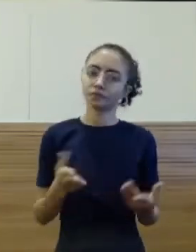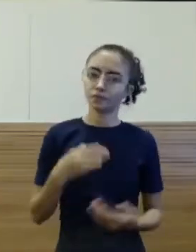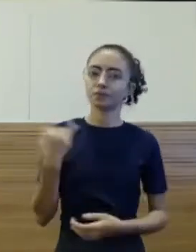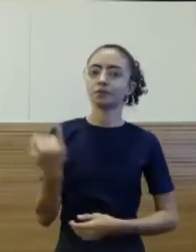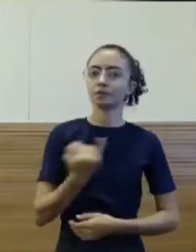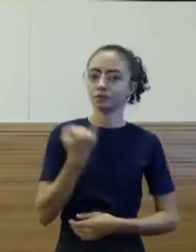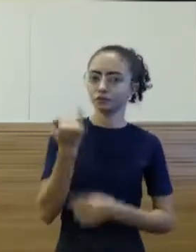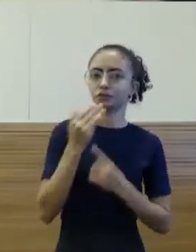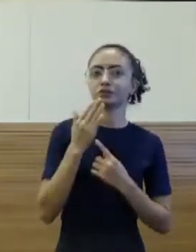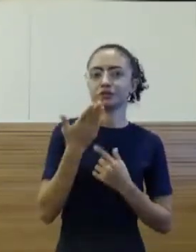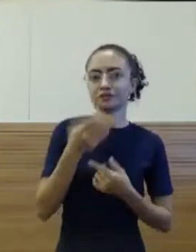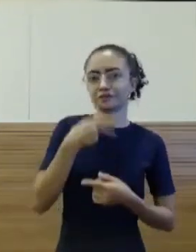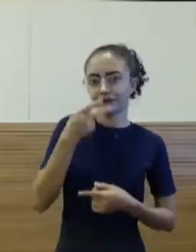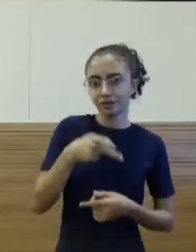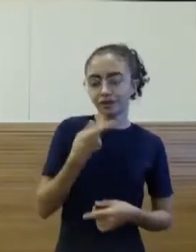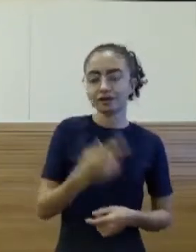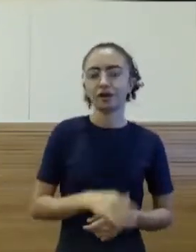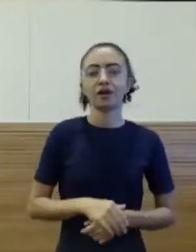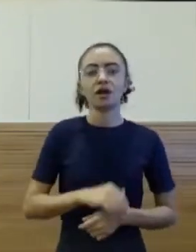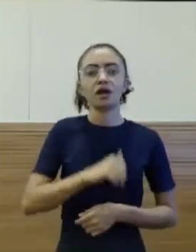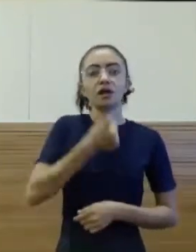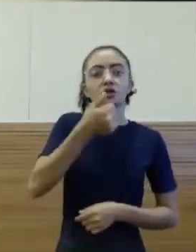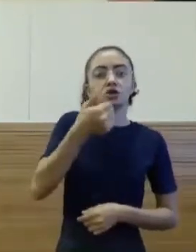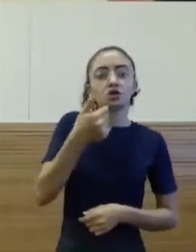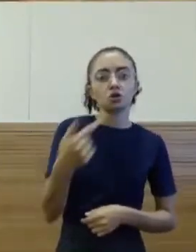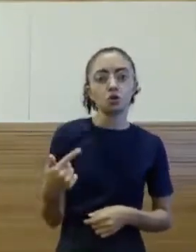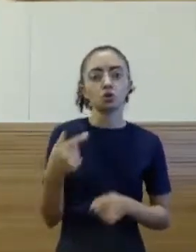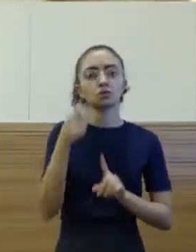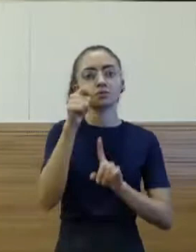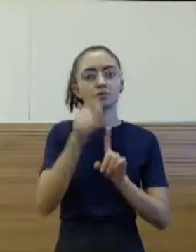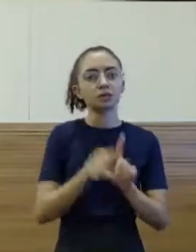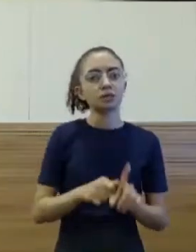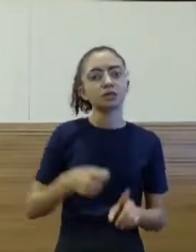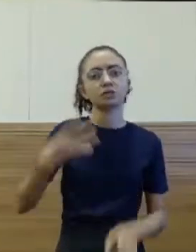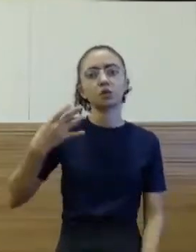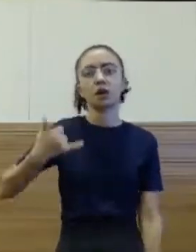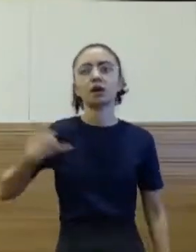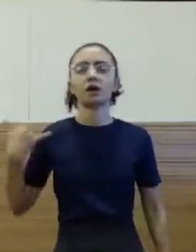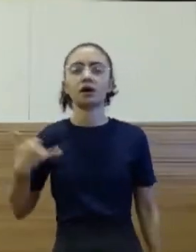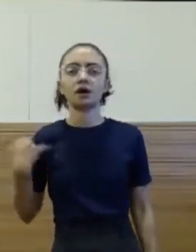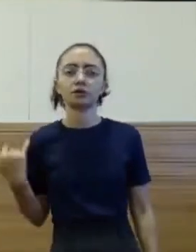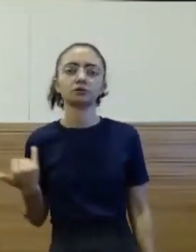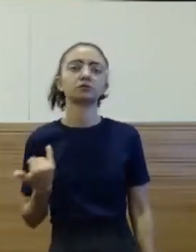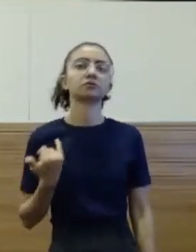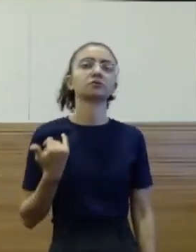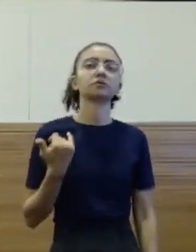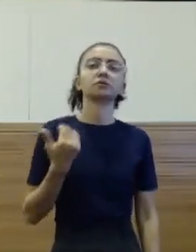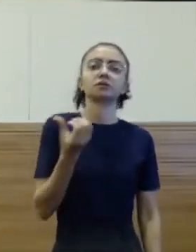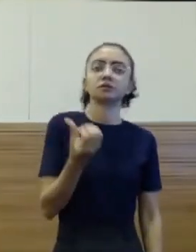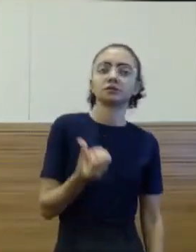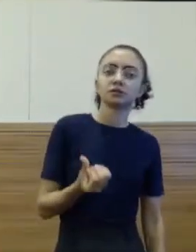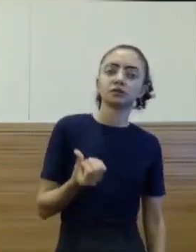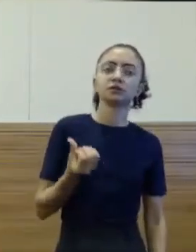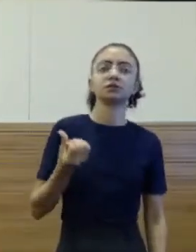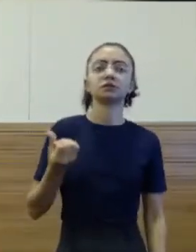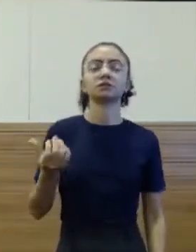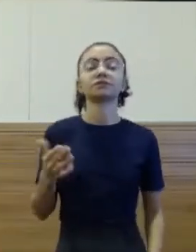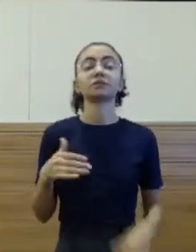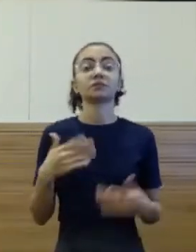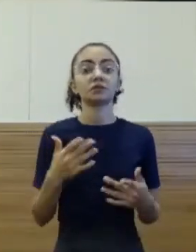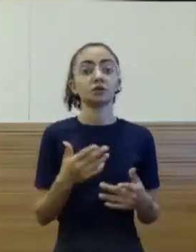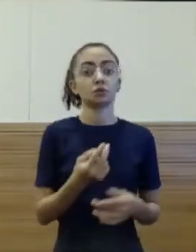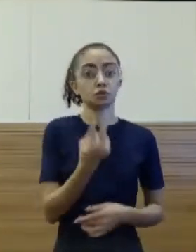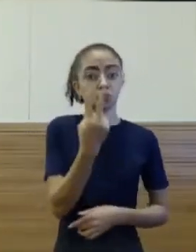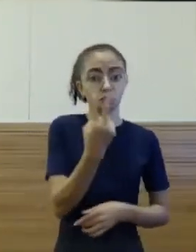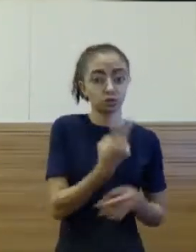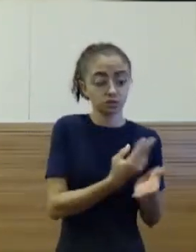show this benefit. And it's important to highlight that not only the 12 months, but the 4 years, 6 years of age, showing that the